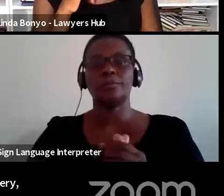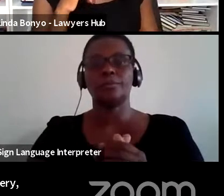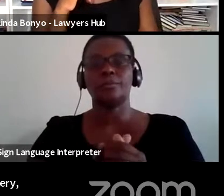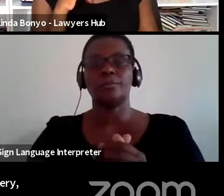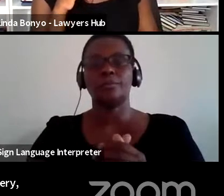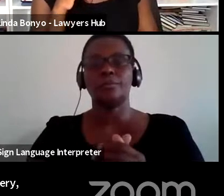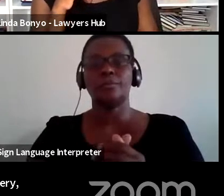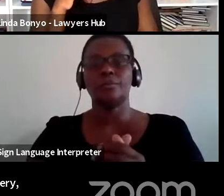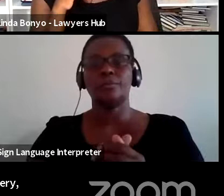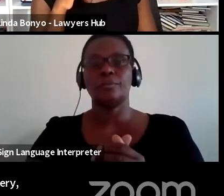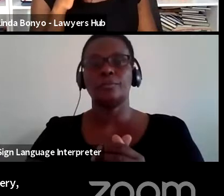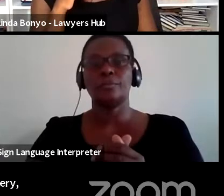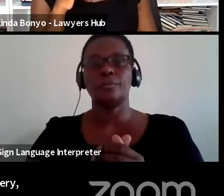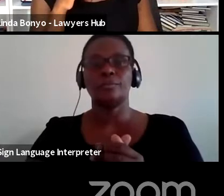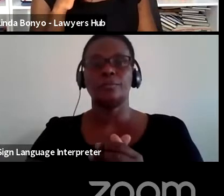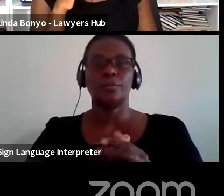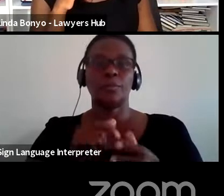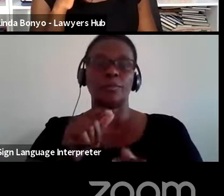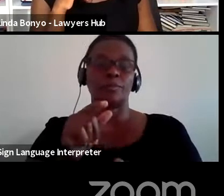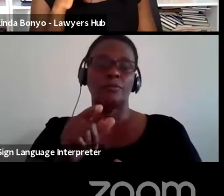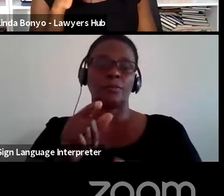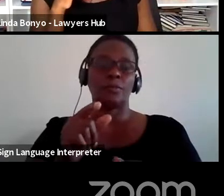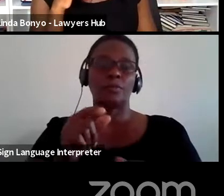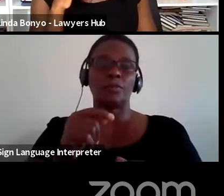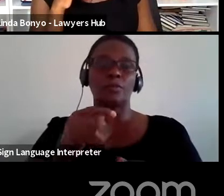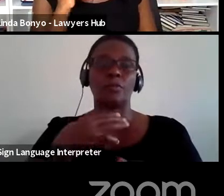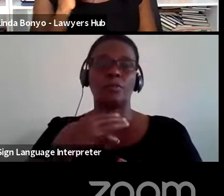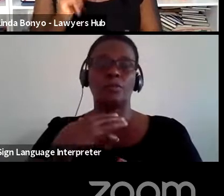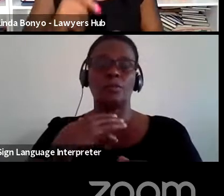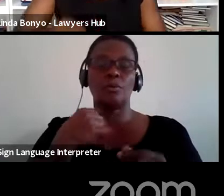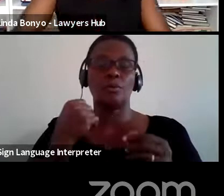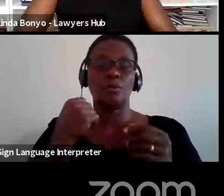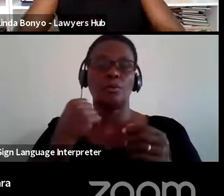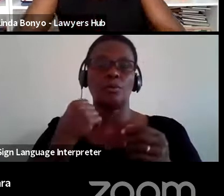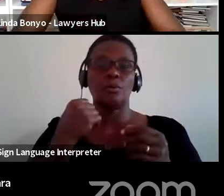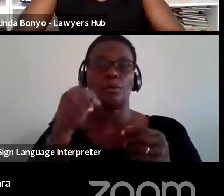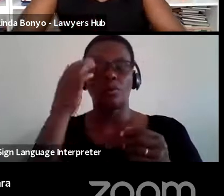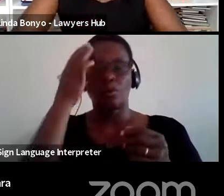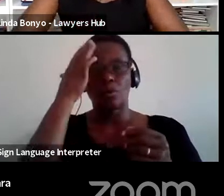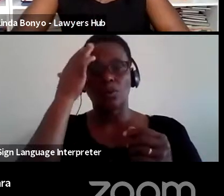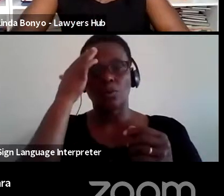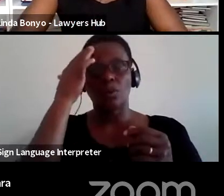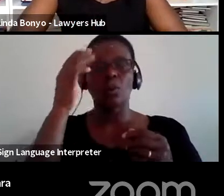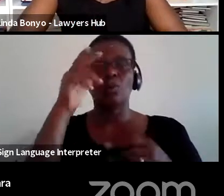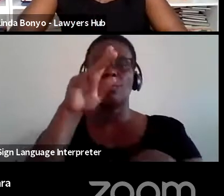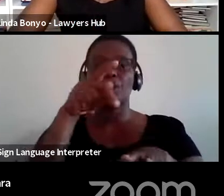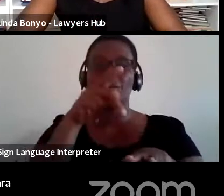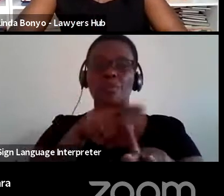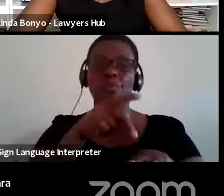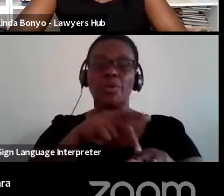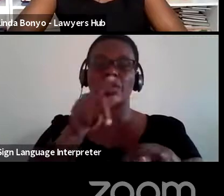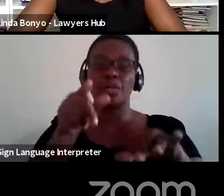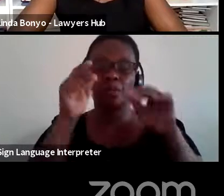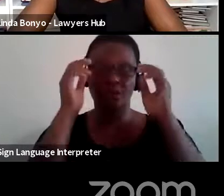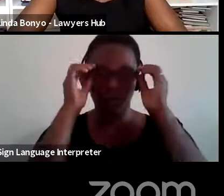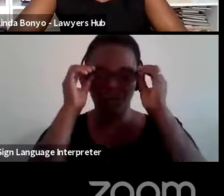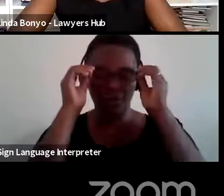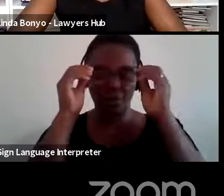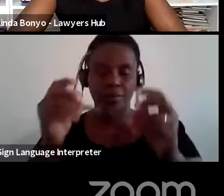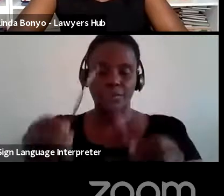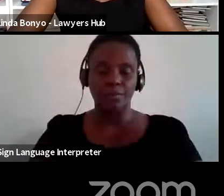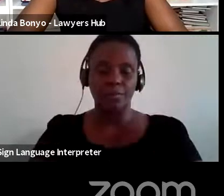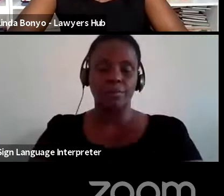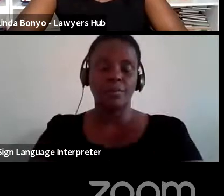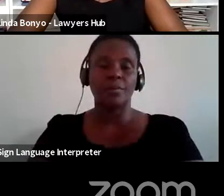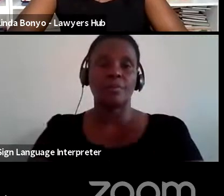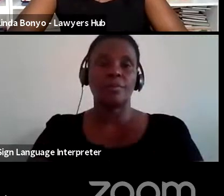aren't familiar with the Santa Clara Principles, the Santa Clara Principles actually was not really something that